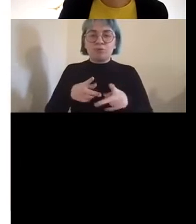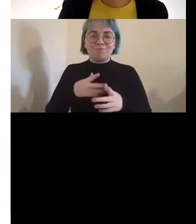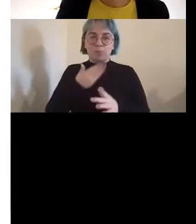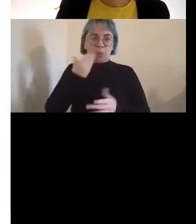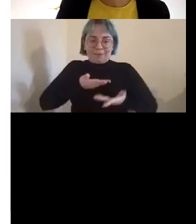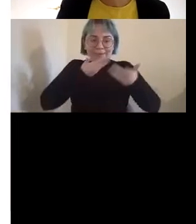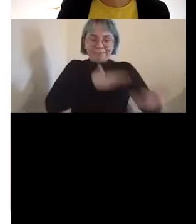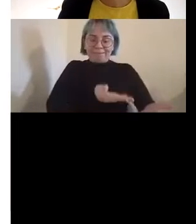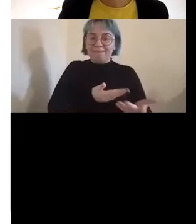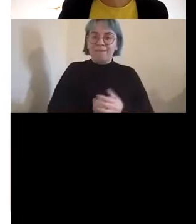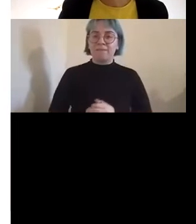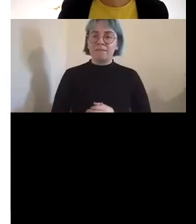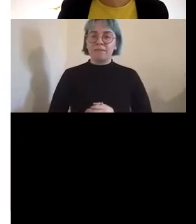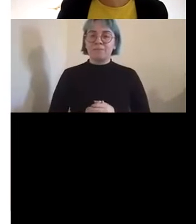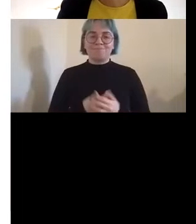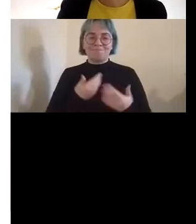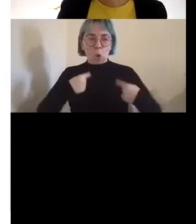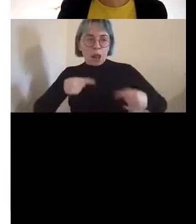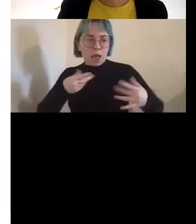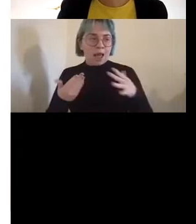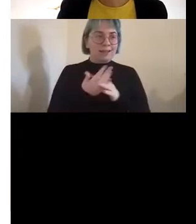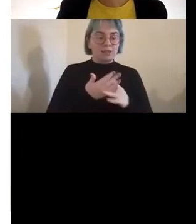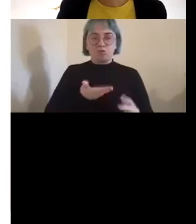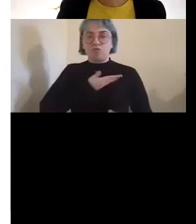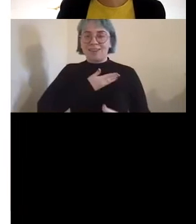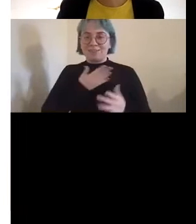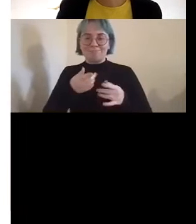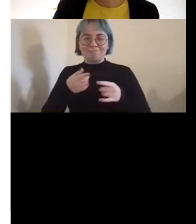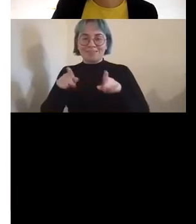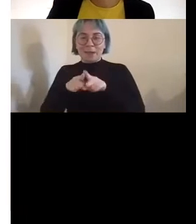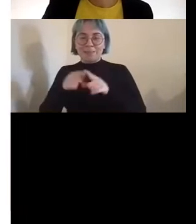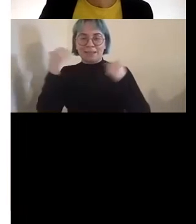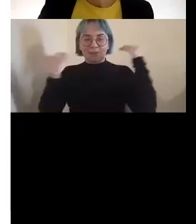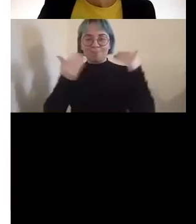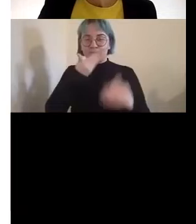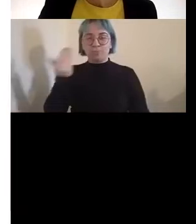given access to the rights as rights holders.